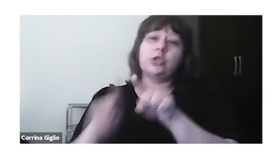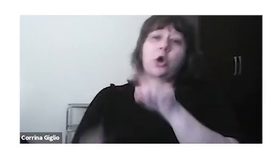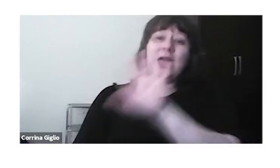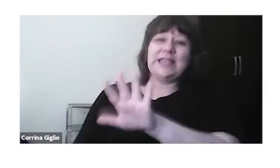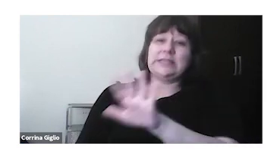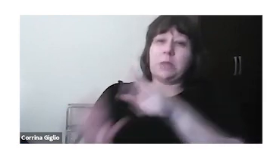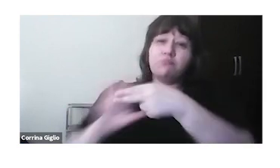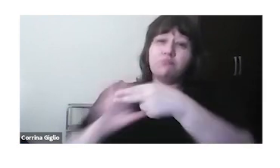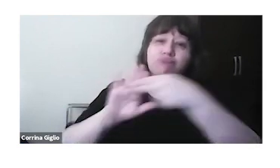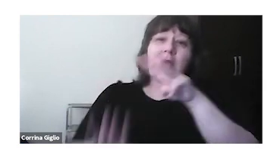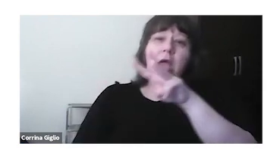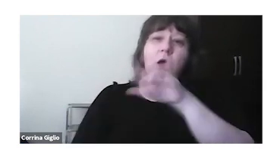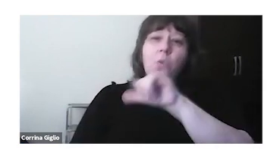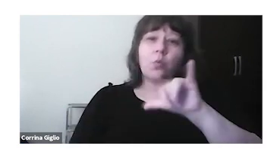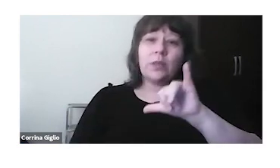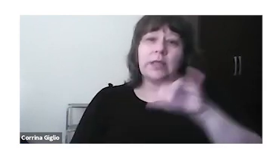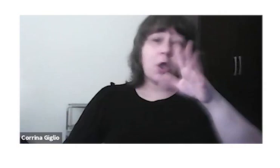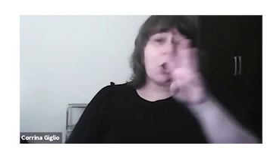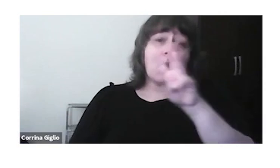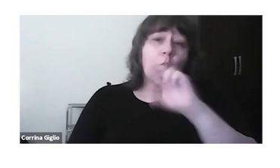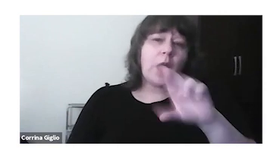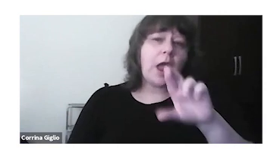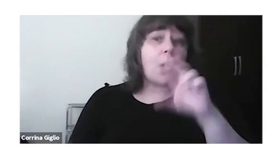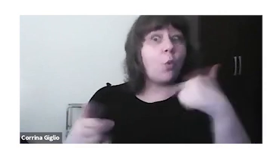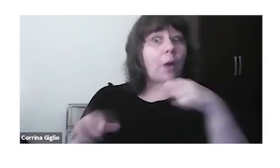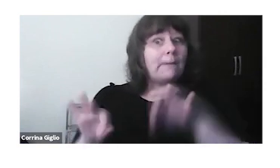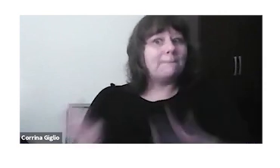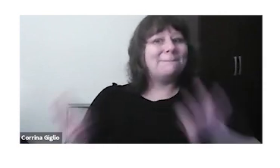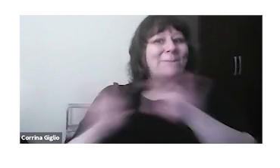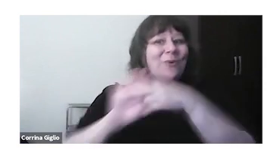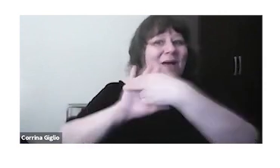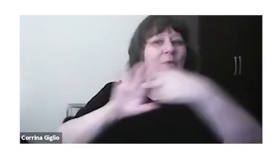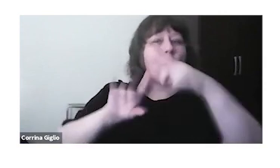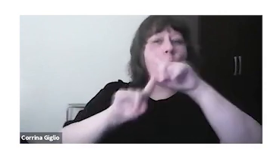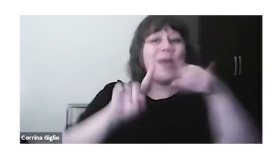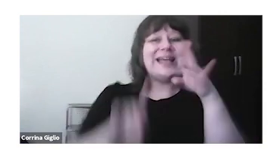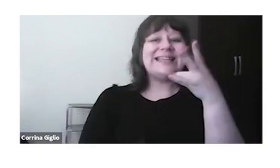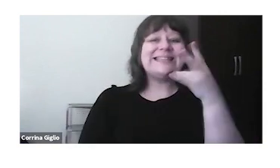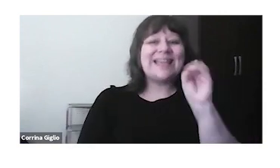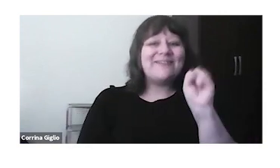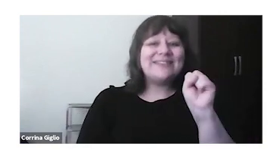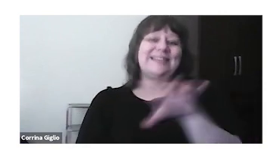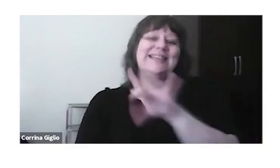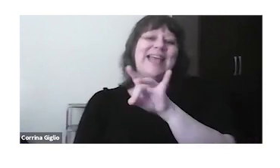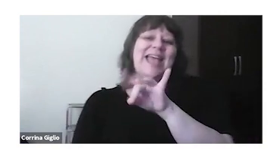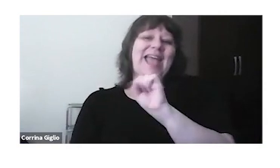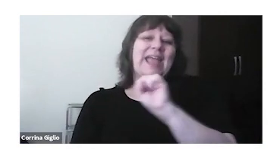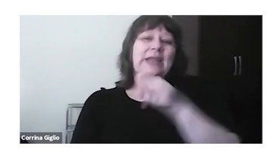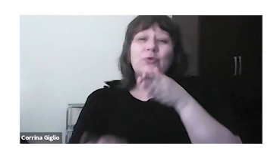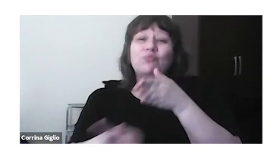was a really important fashion brand that you saw people wearing throughout the late 70s, 80s, up into the early